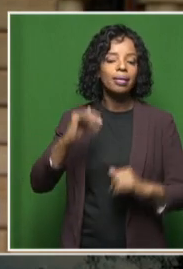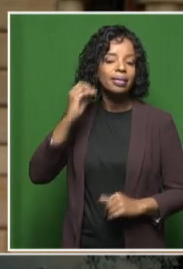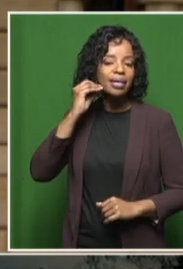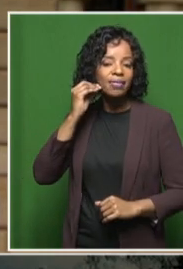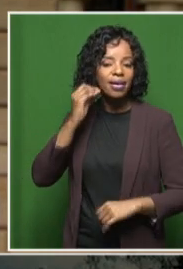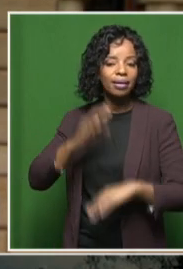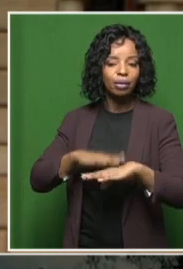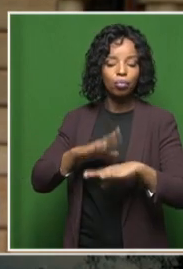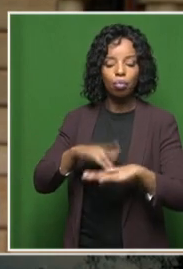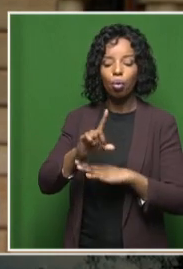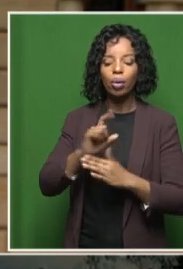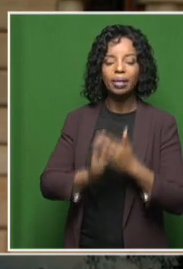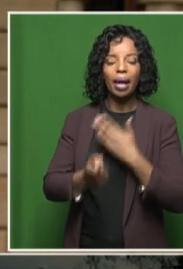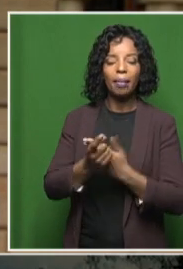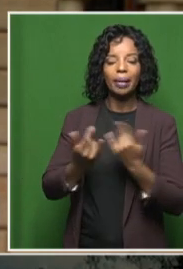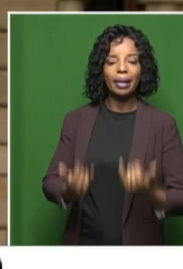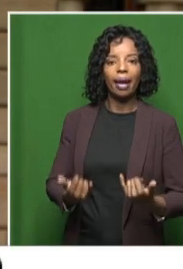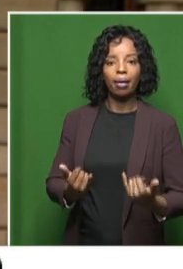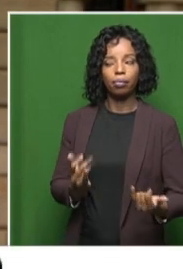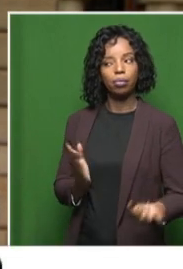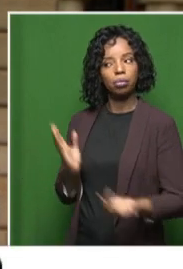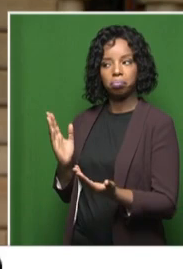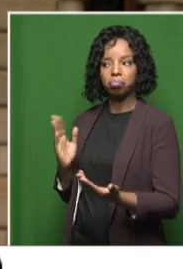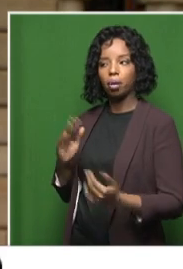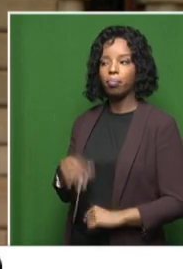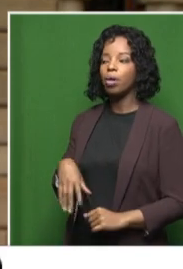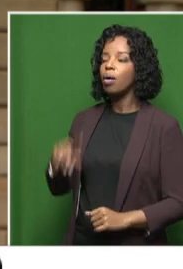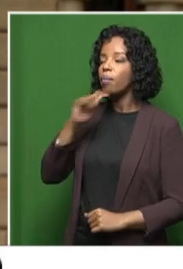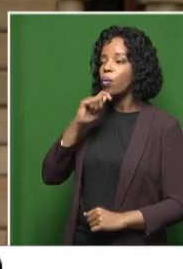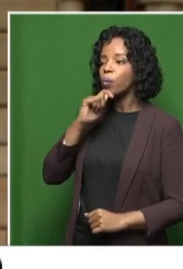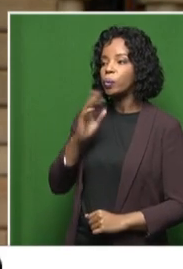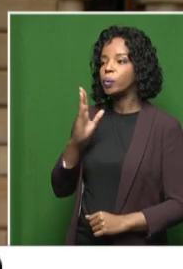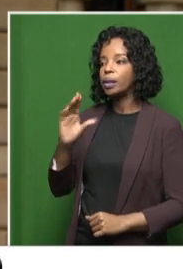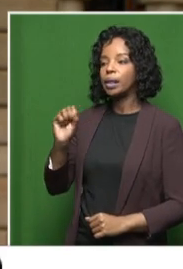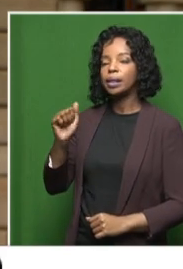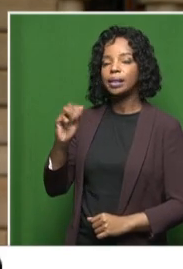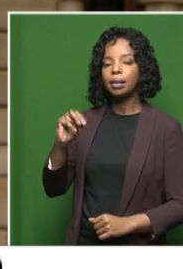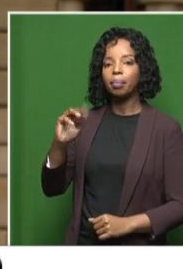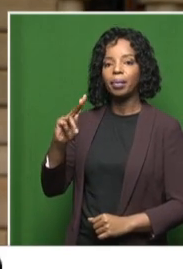bit more about this visit. Samkela up first. Good morning again, Samkela.